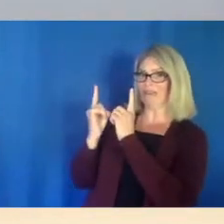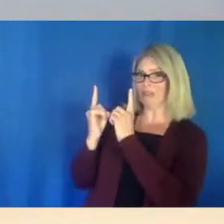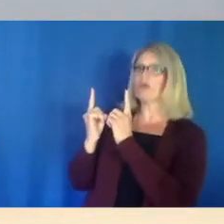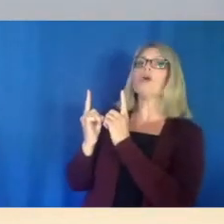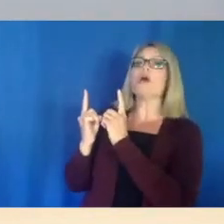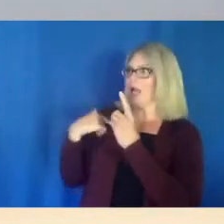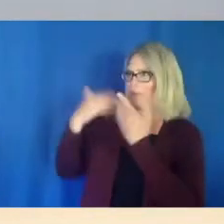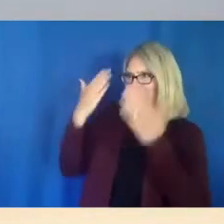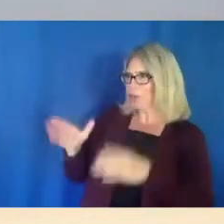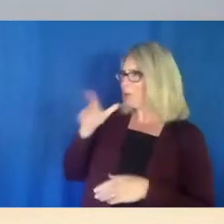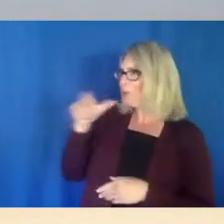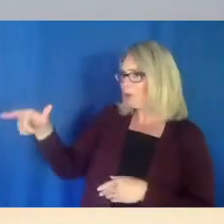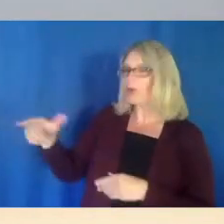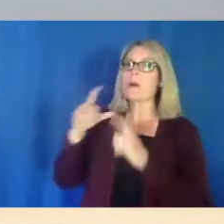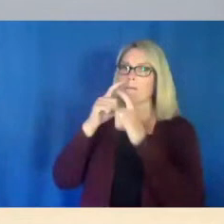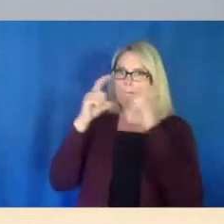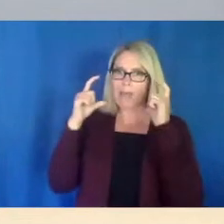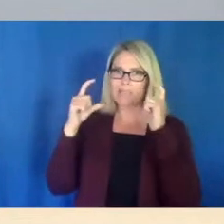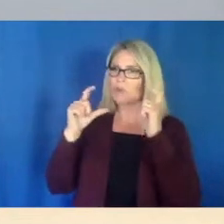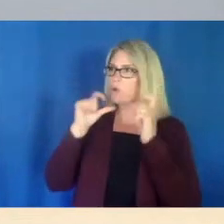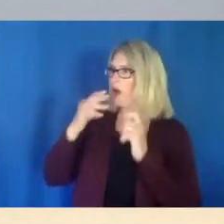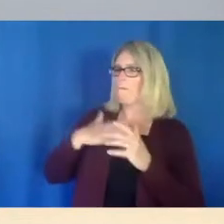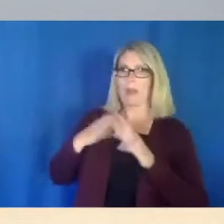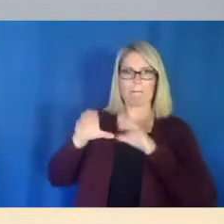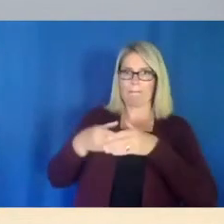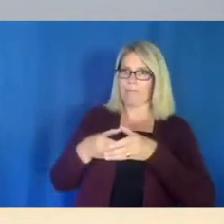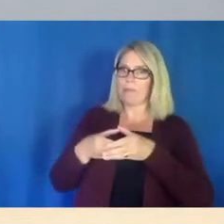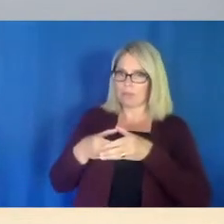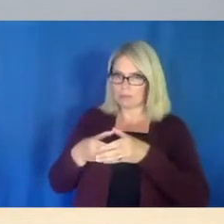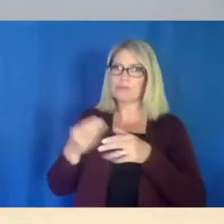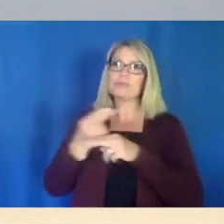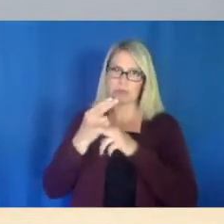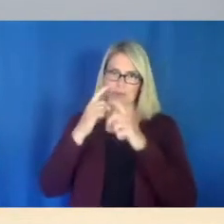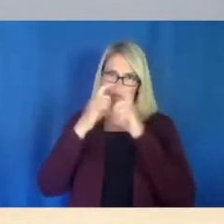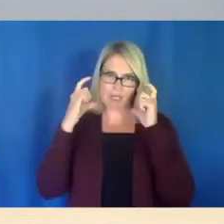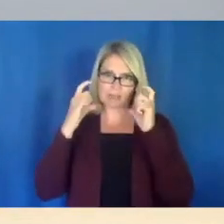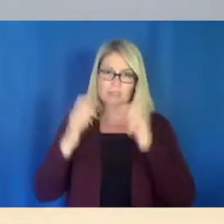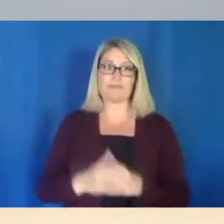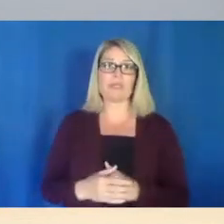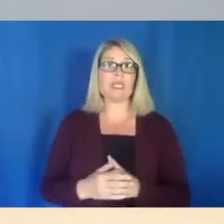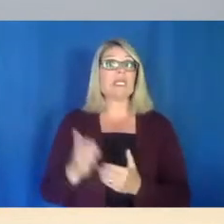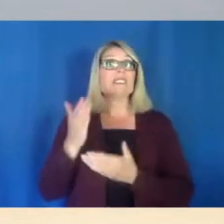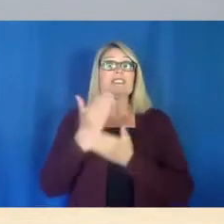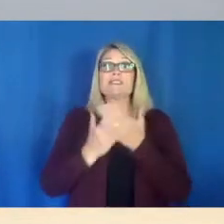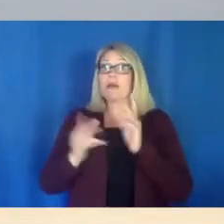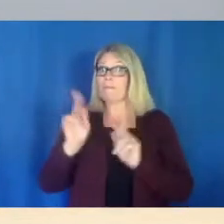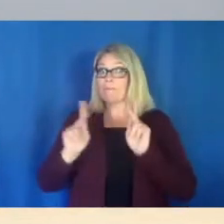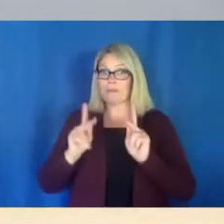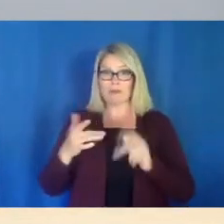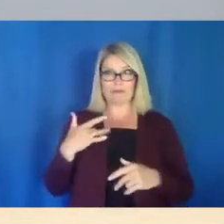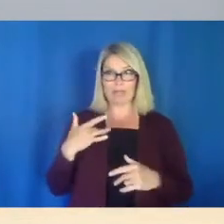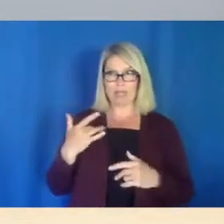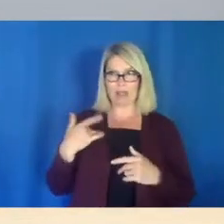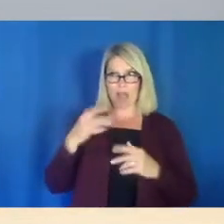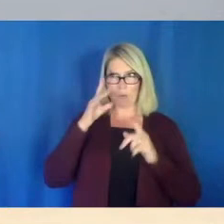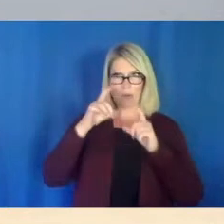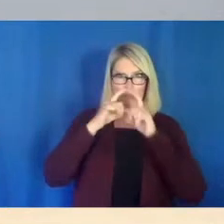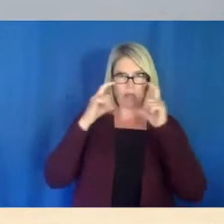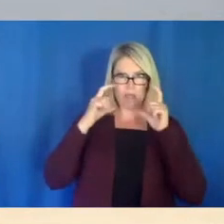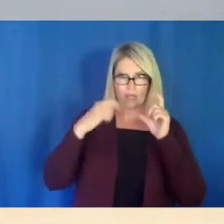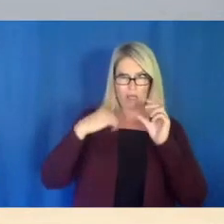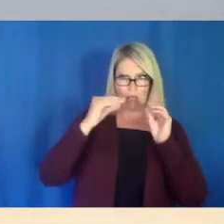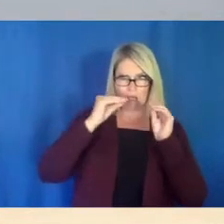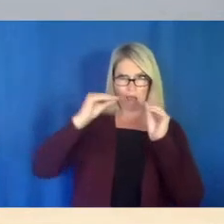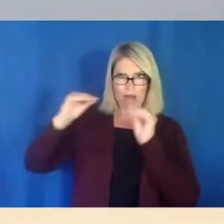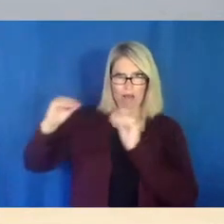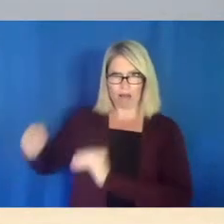know well. And it is understandable that some individuals will not be comfortable to attend seated indoor settings